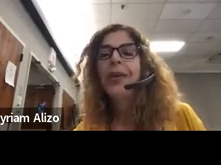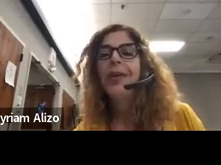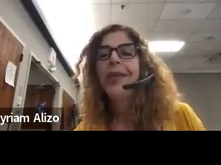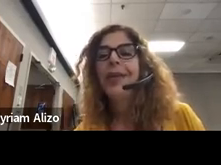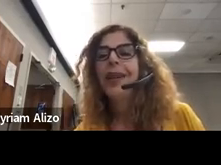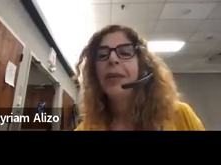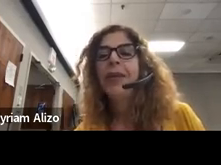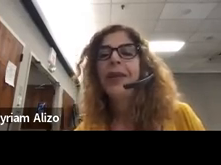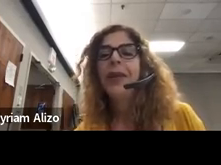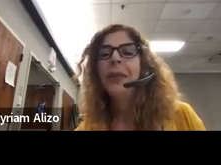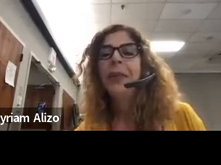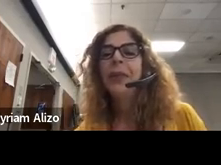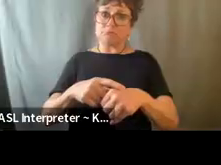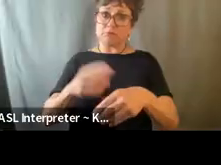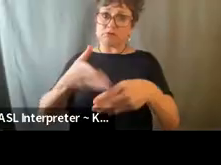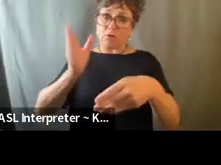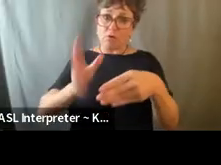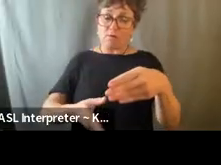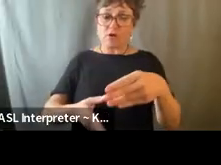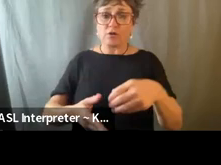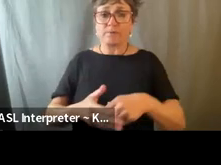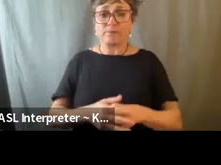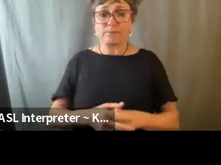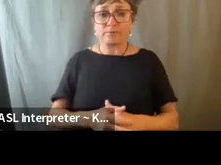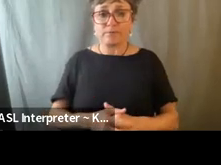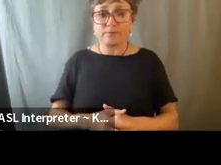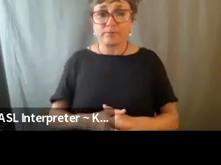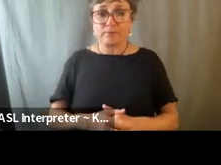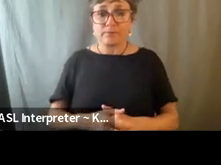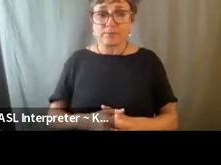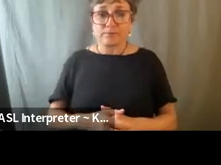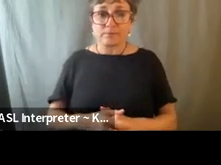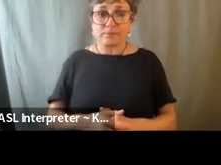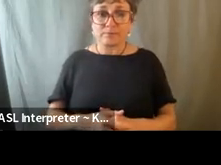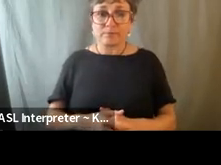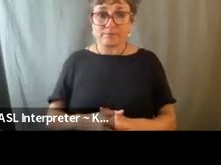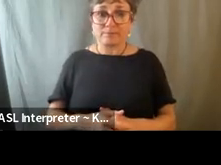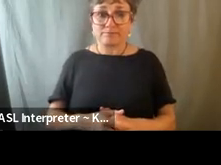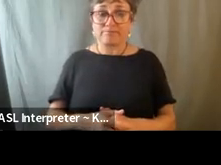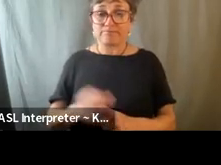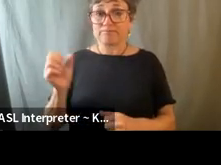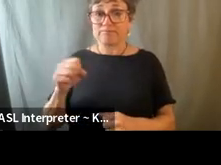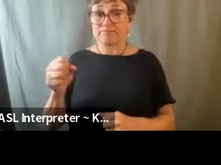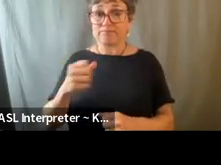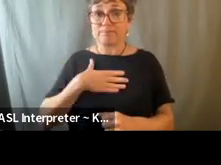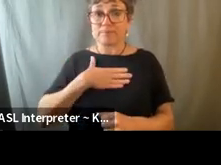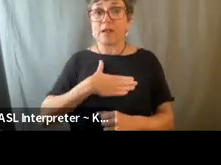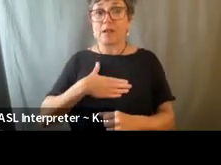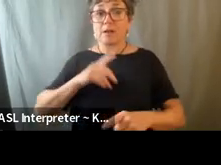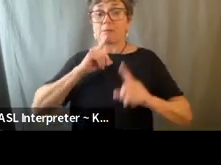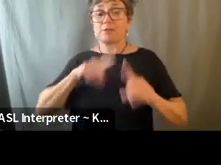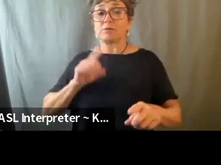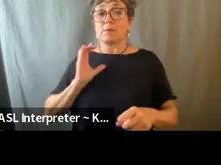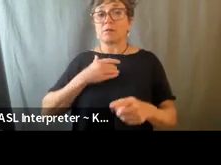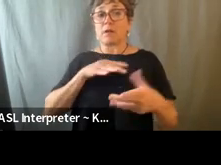conclusion. Time is gone. Time is limited. And yeah, please respond to the survey that will pop